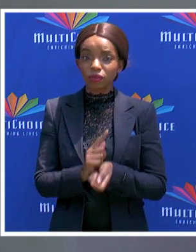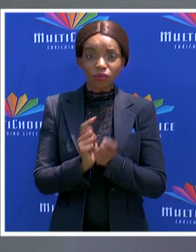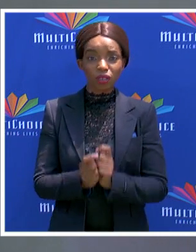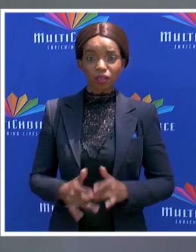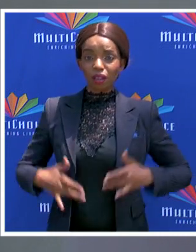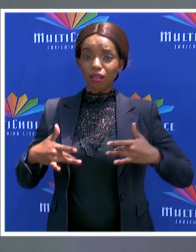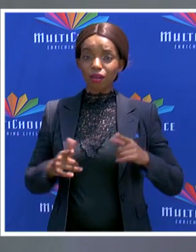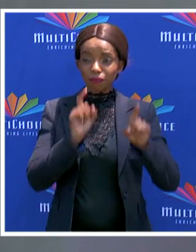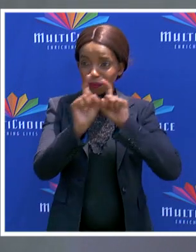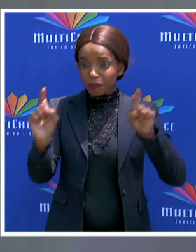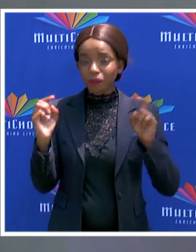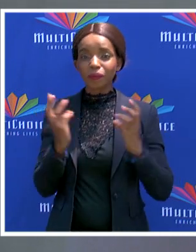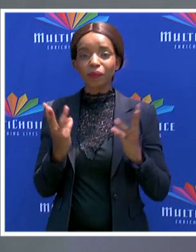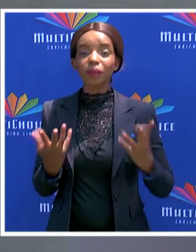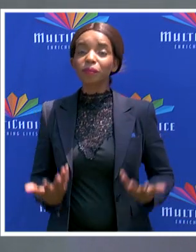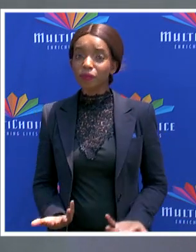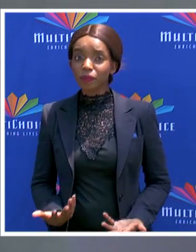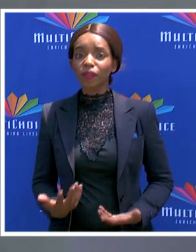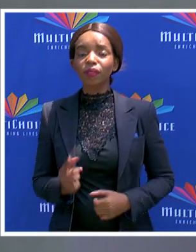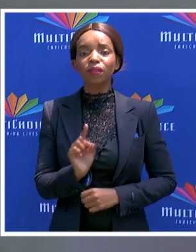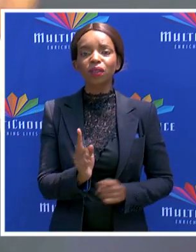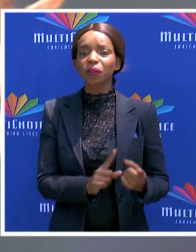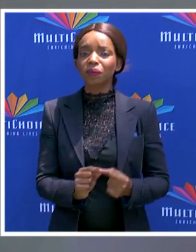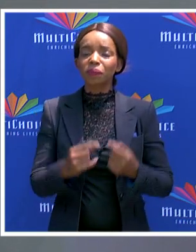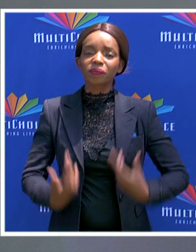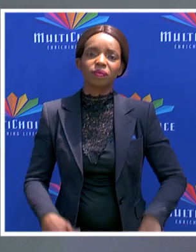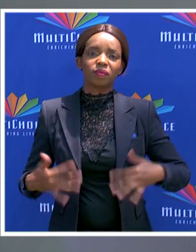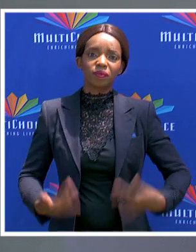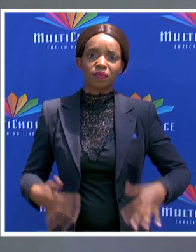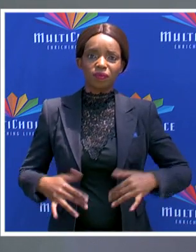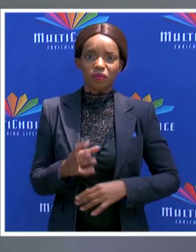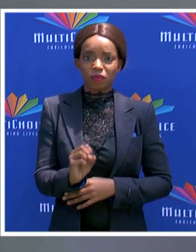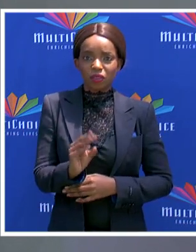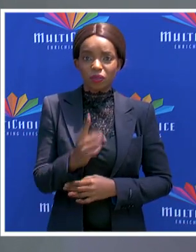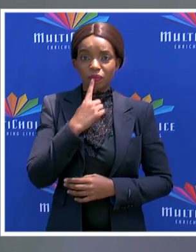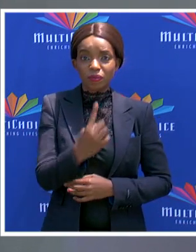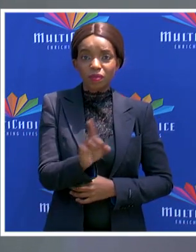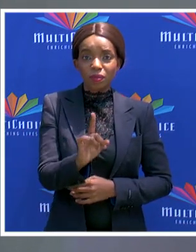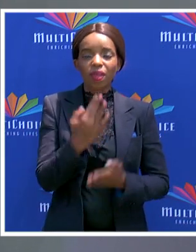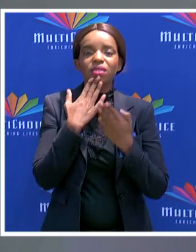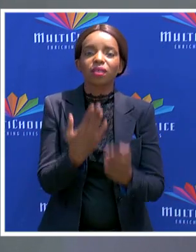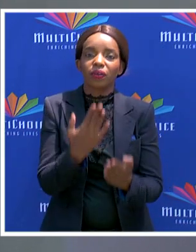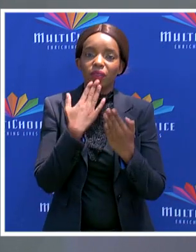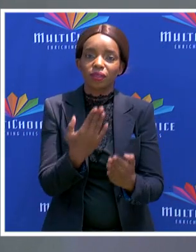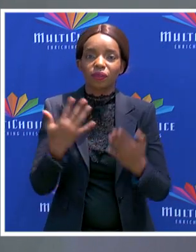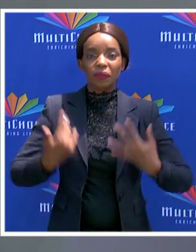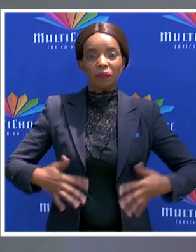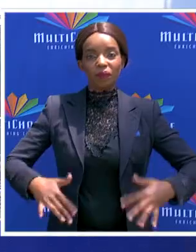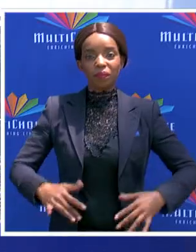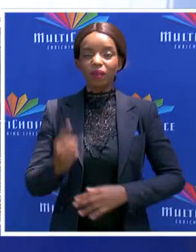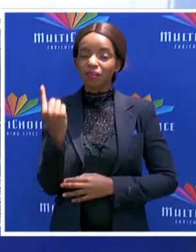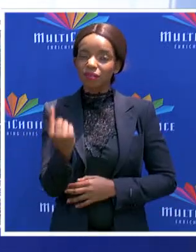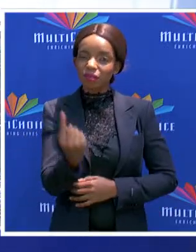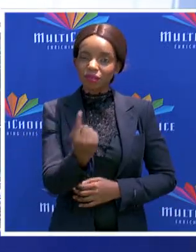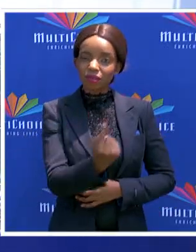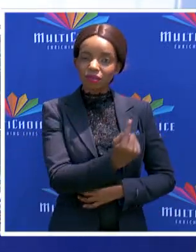lives. You entertain people. So it's also an opportunity to say to you, thank you very much. To each and every one of you, thank